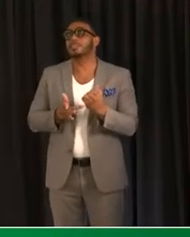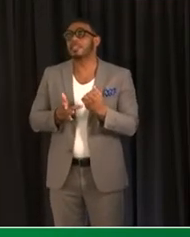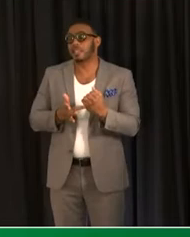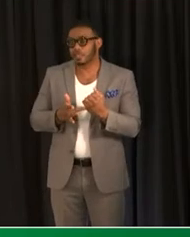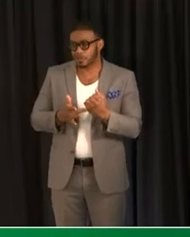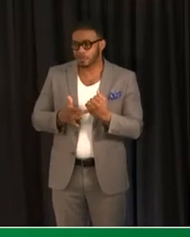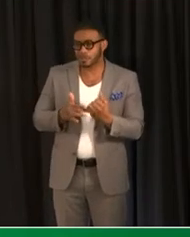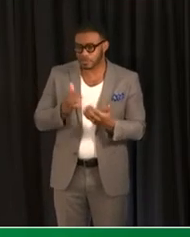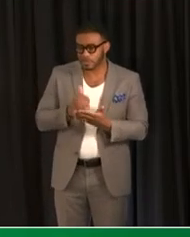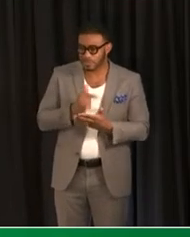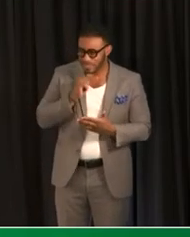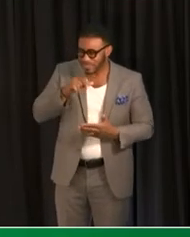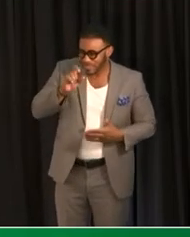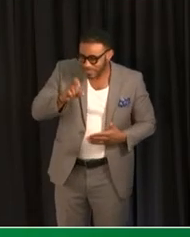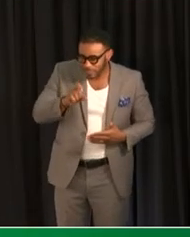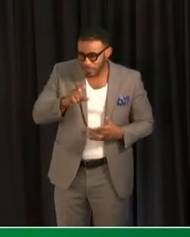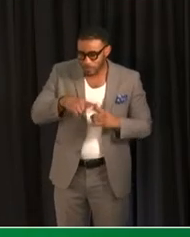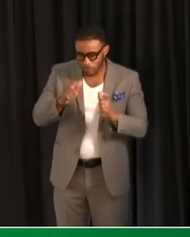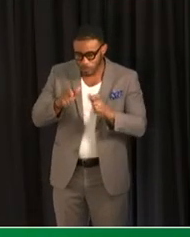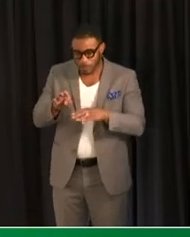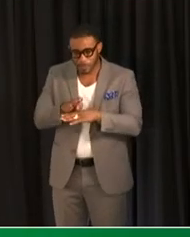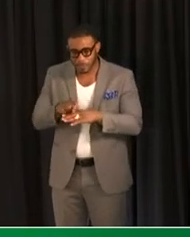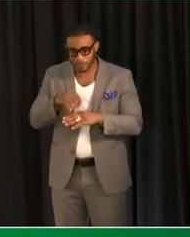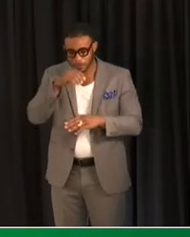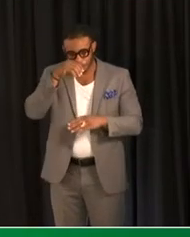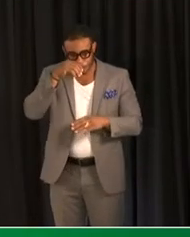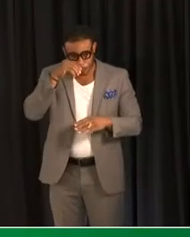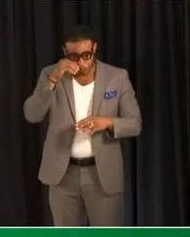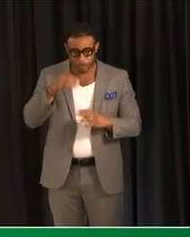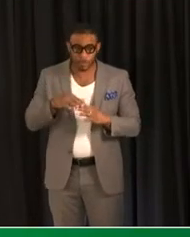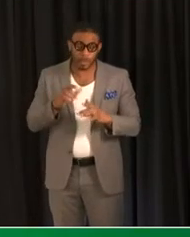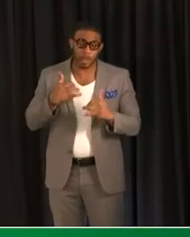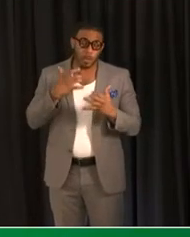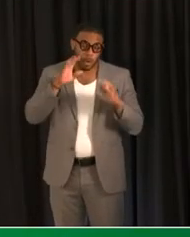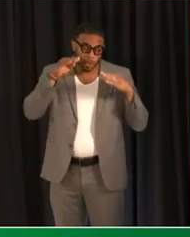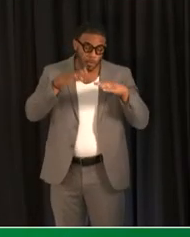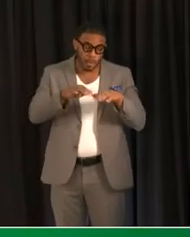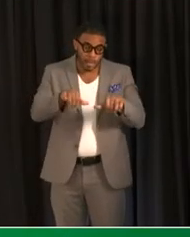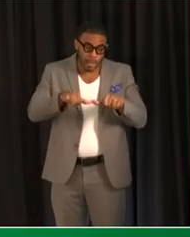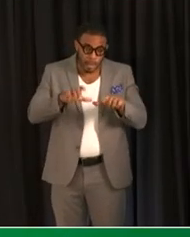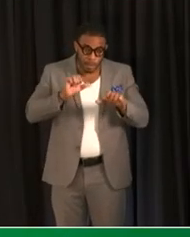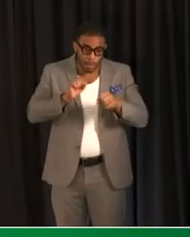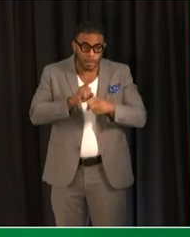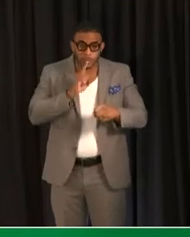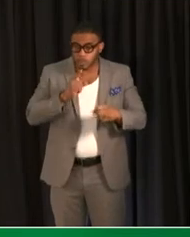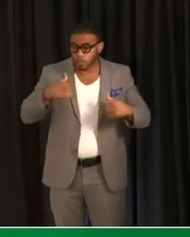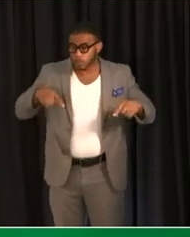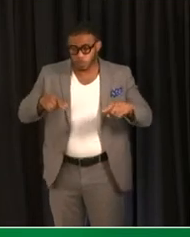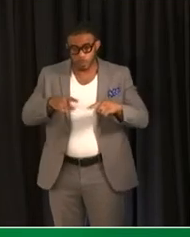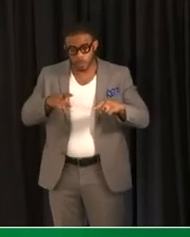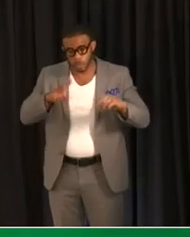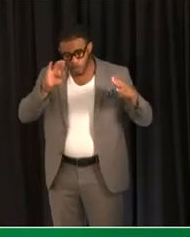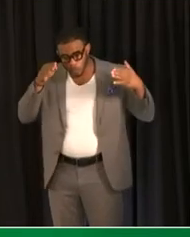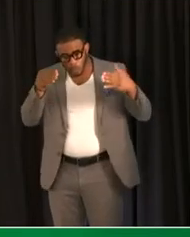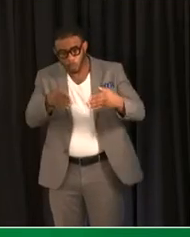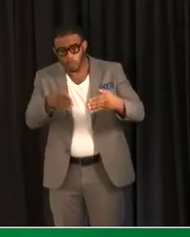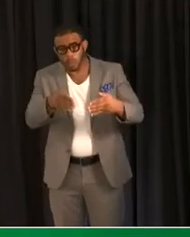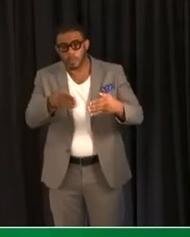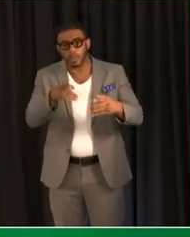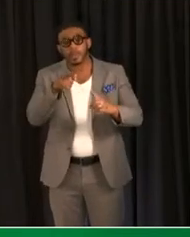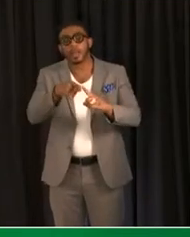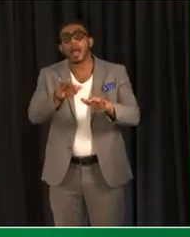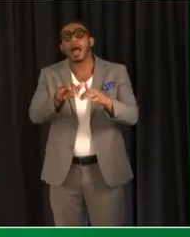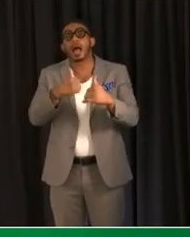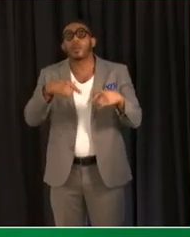of the technical assistance that is necessary for small businesses. And so one of the focus areas that I want to make sure we, do